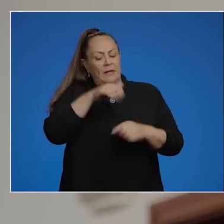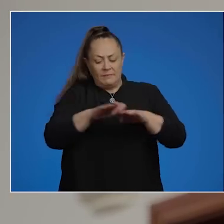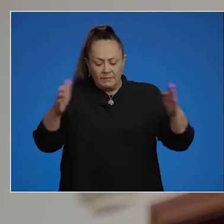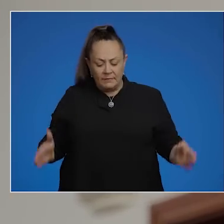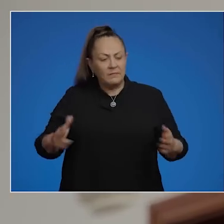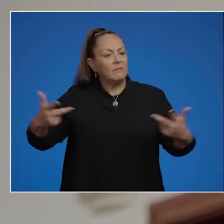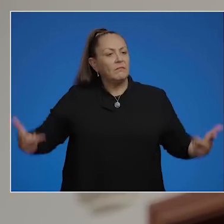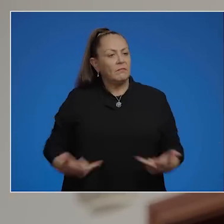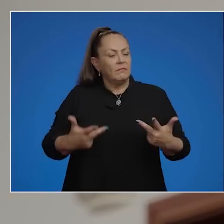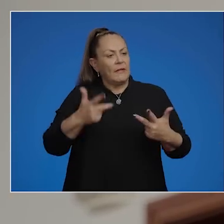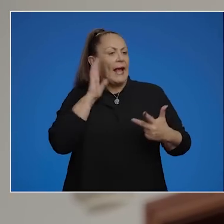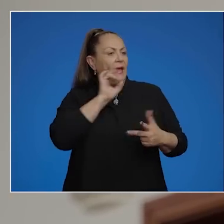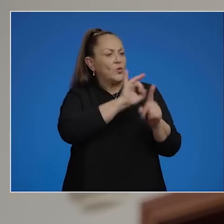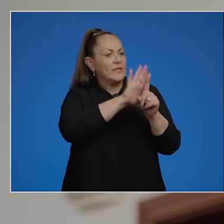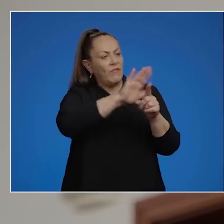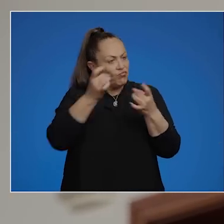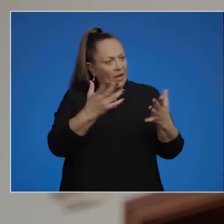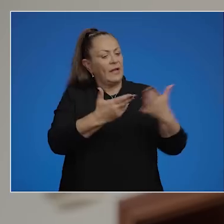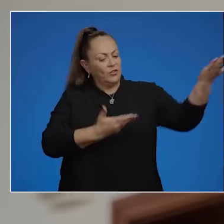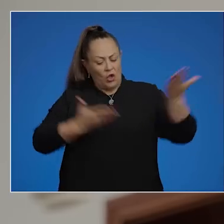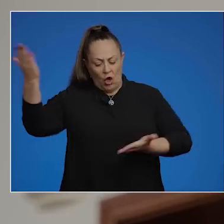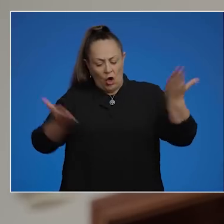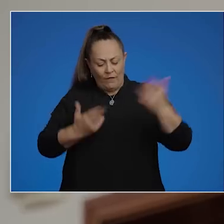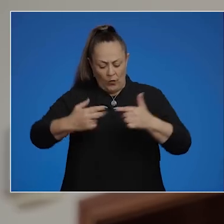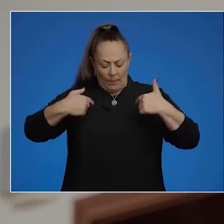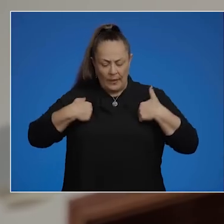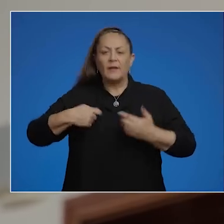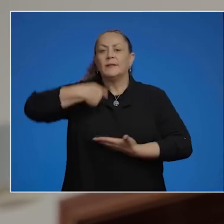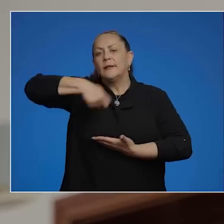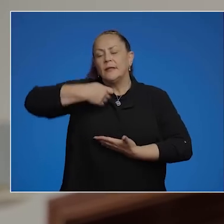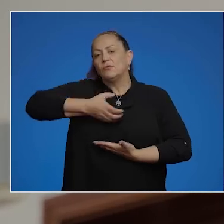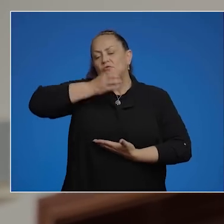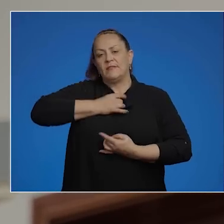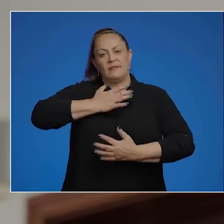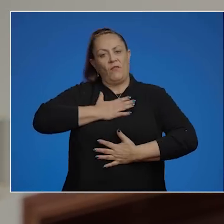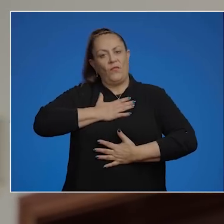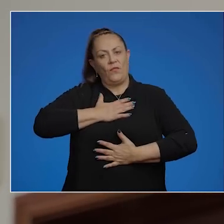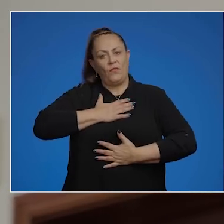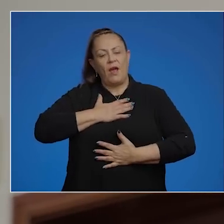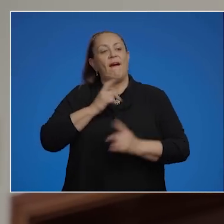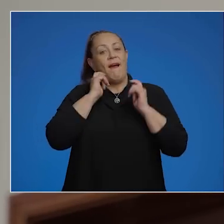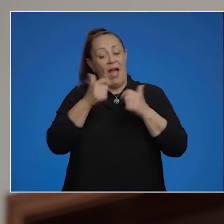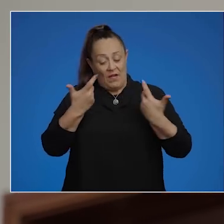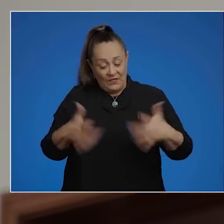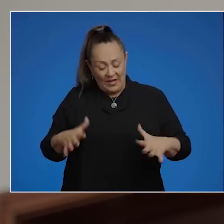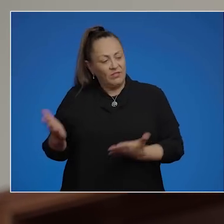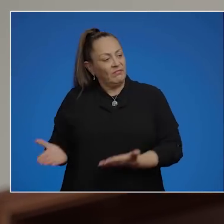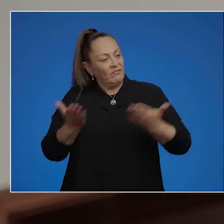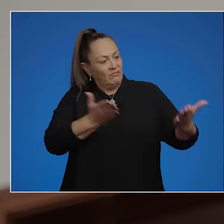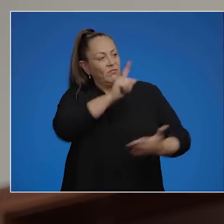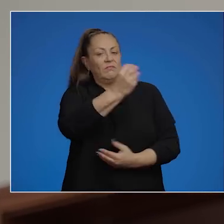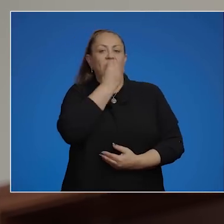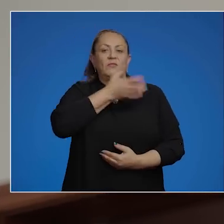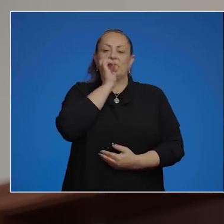laid, make yourself tidy, and wait on me while I eat and drink. You can eat and drink yourself